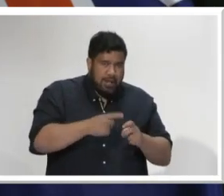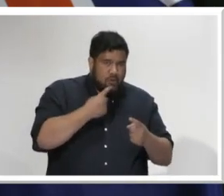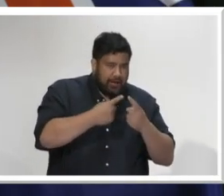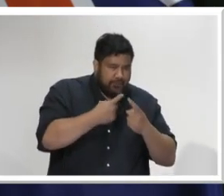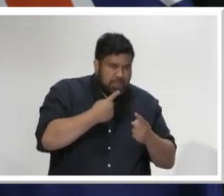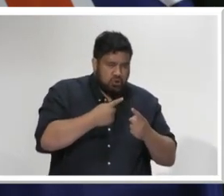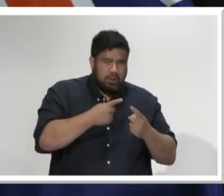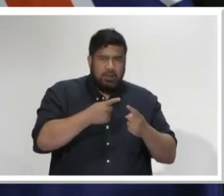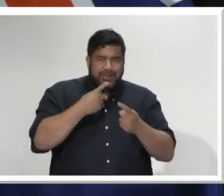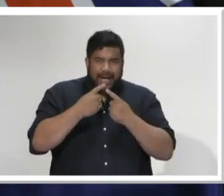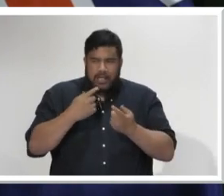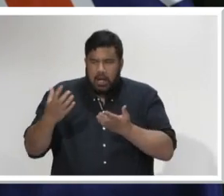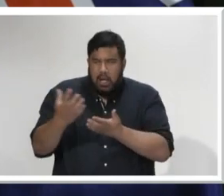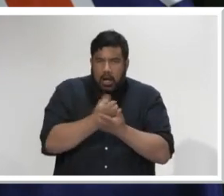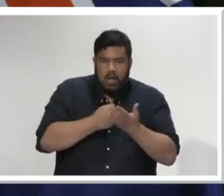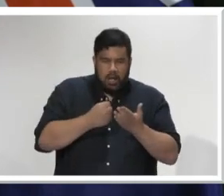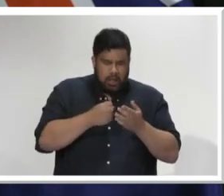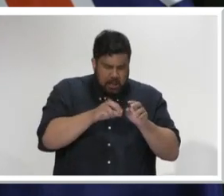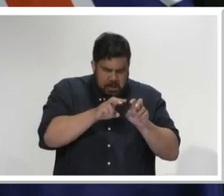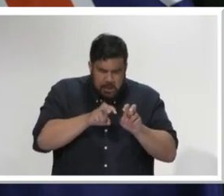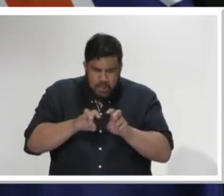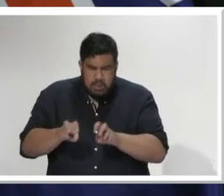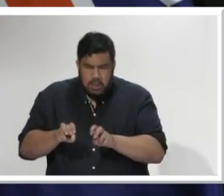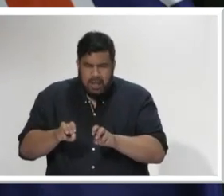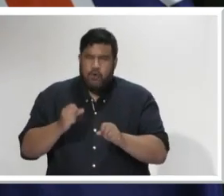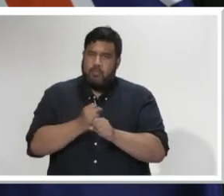you as a Cabinet when we come to make that decision.